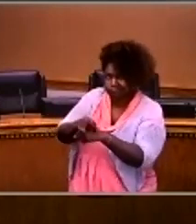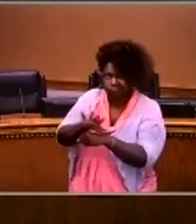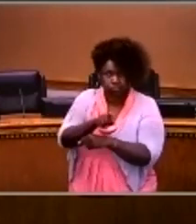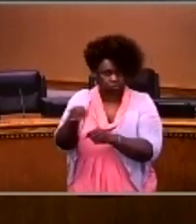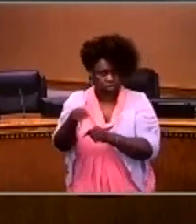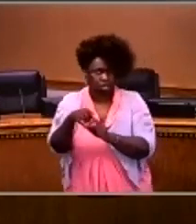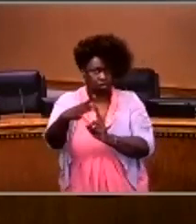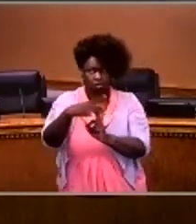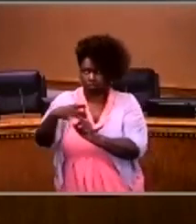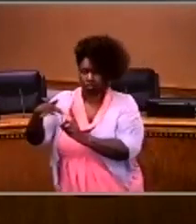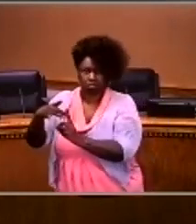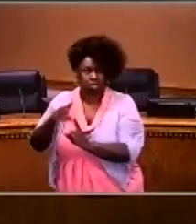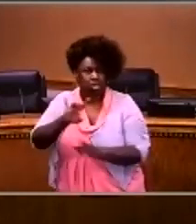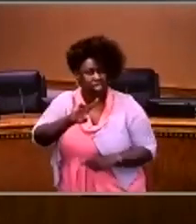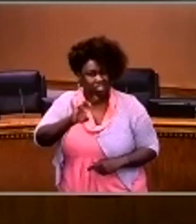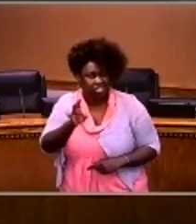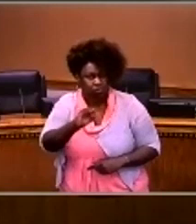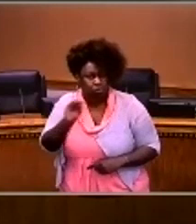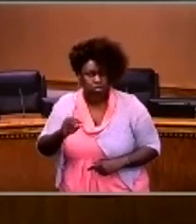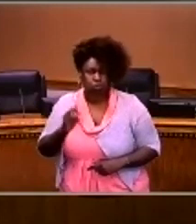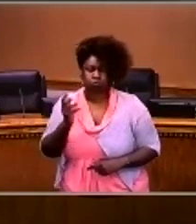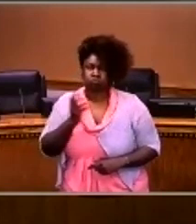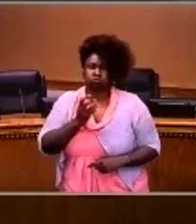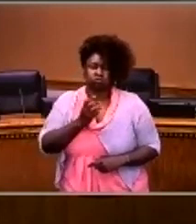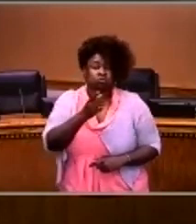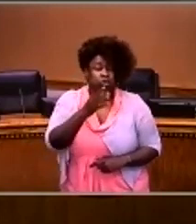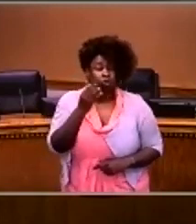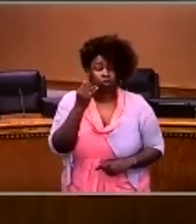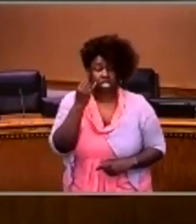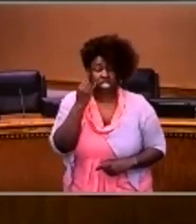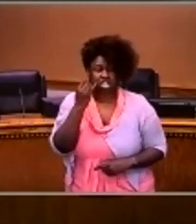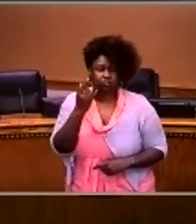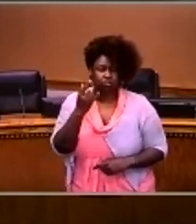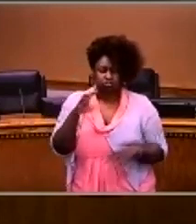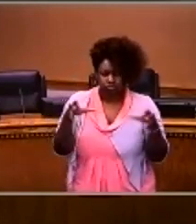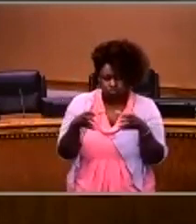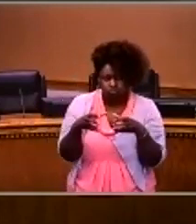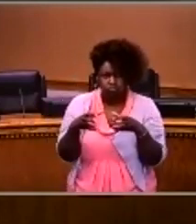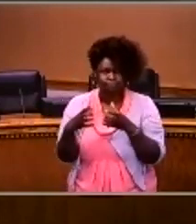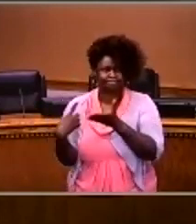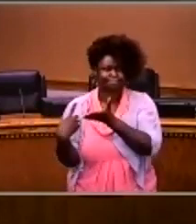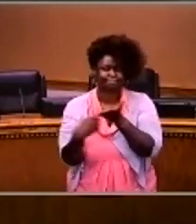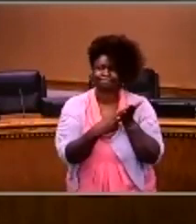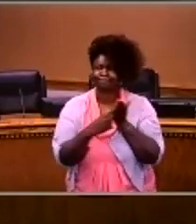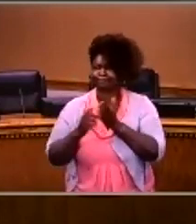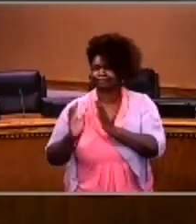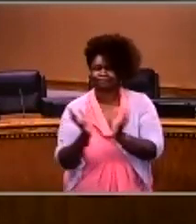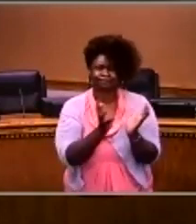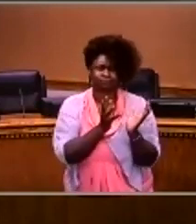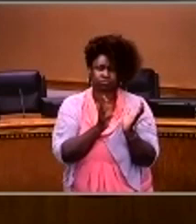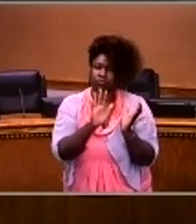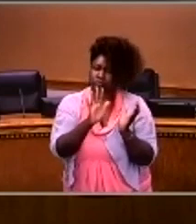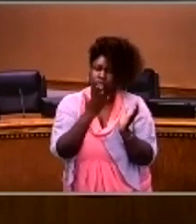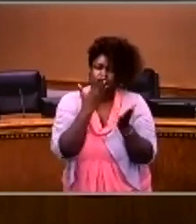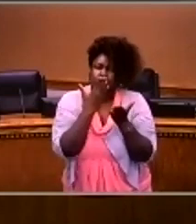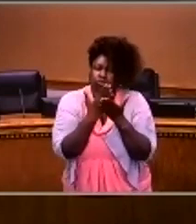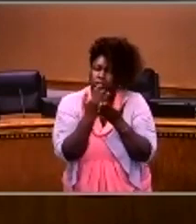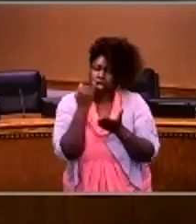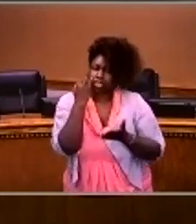group speaking, things like that probably would be a good idea in order to help